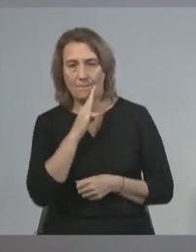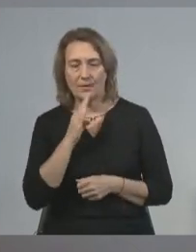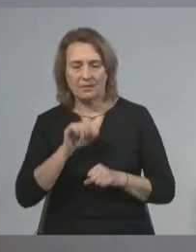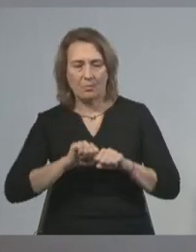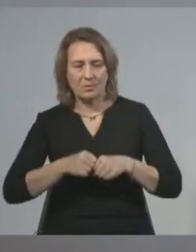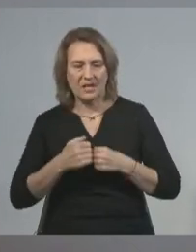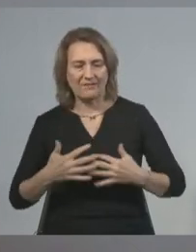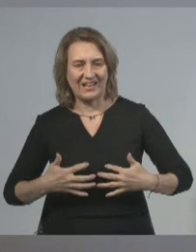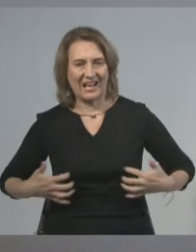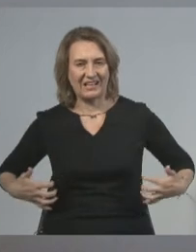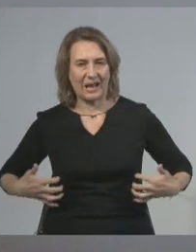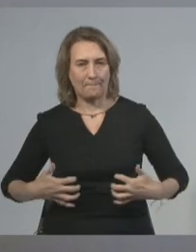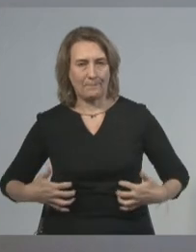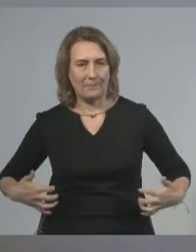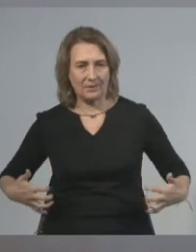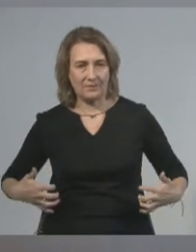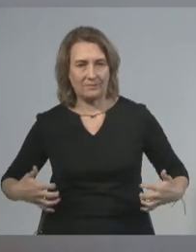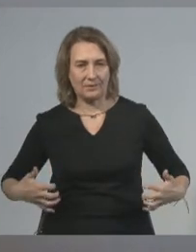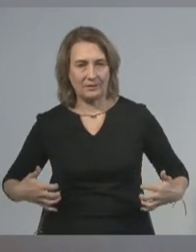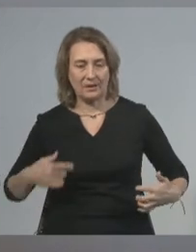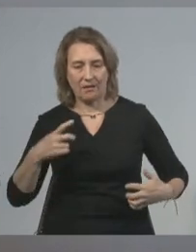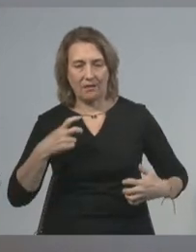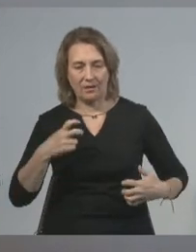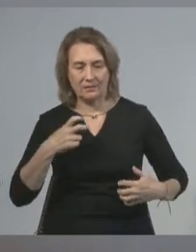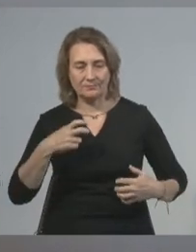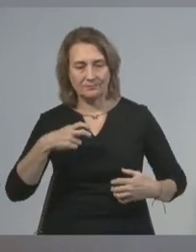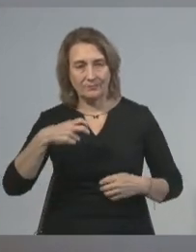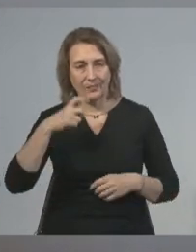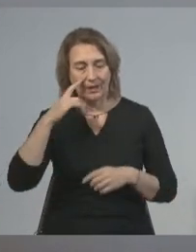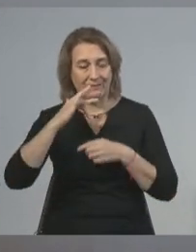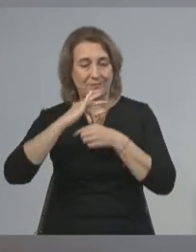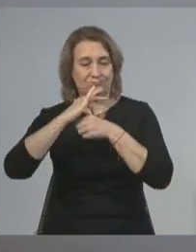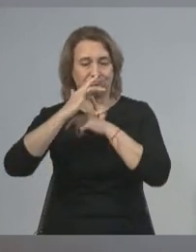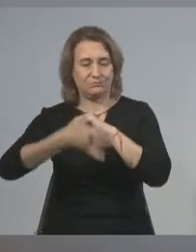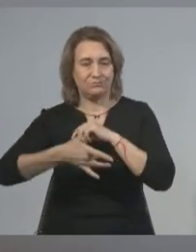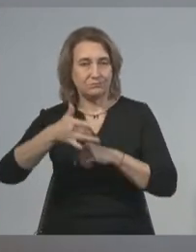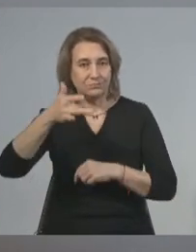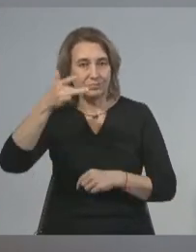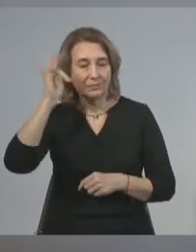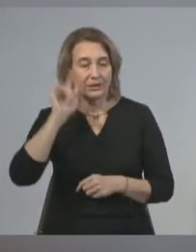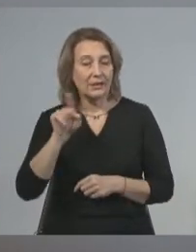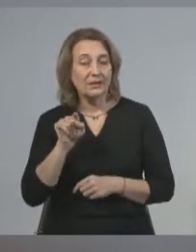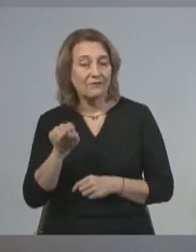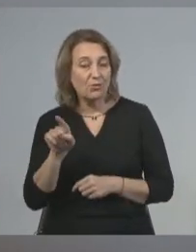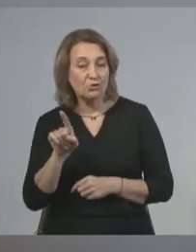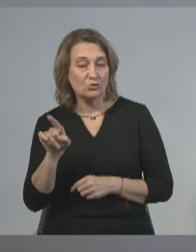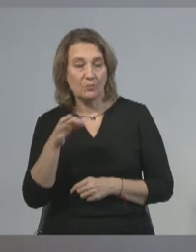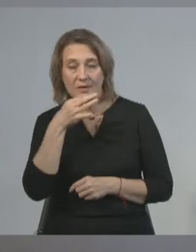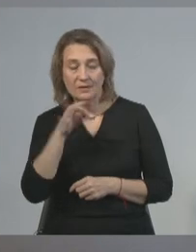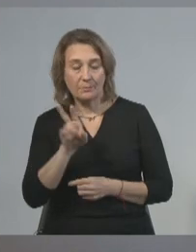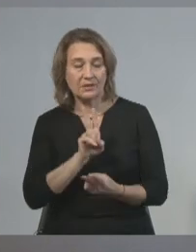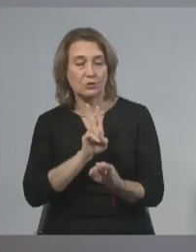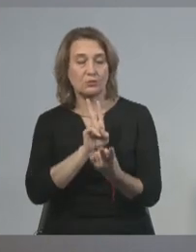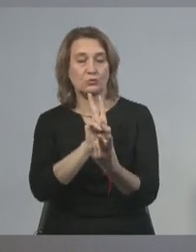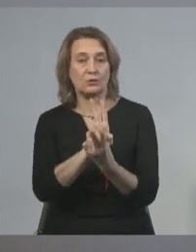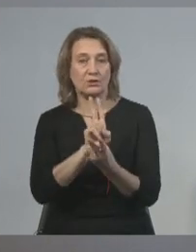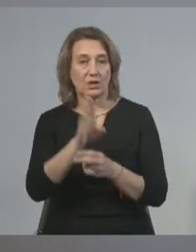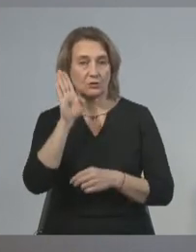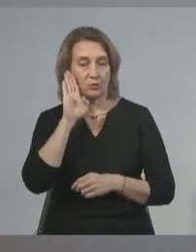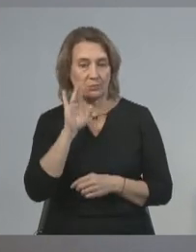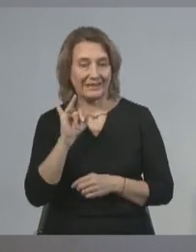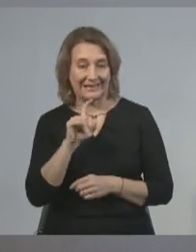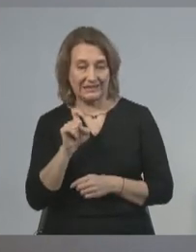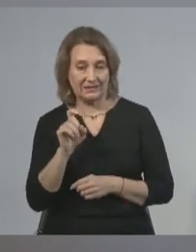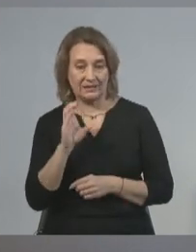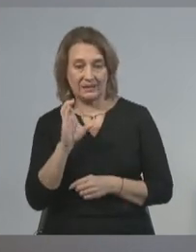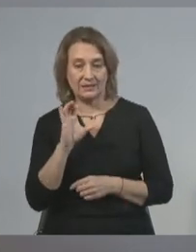head just because she was dating with a boy originally from serbia and why that uh was interesting